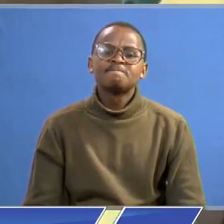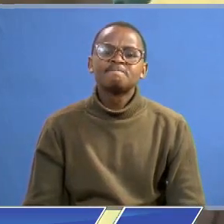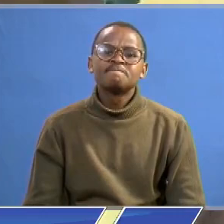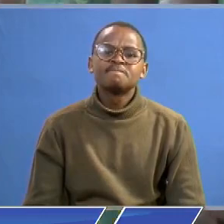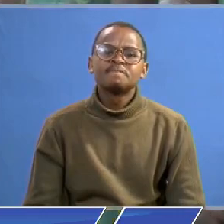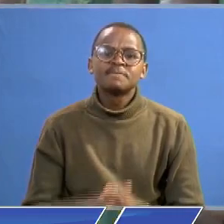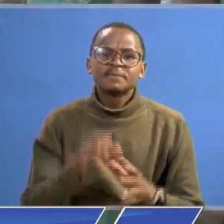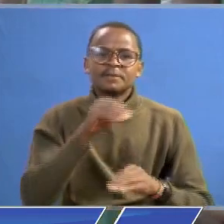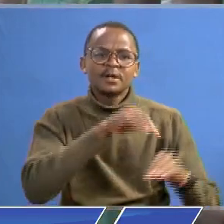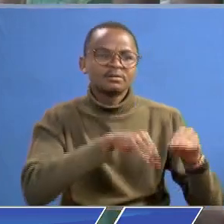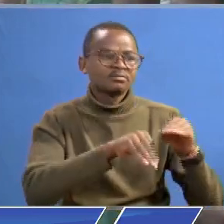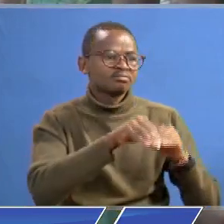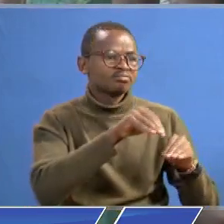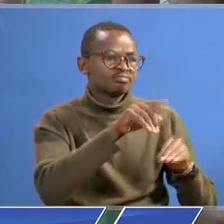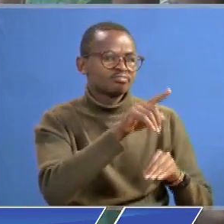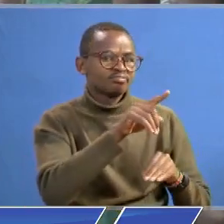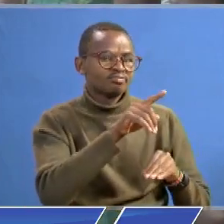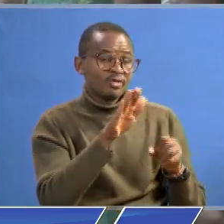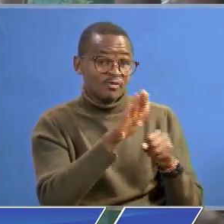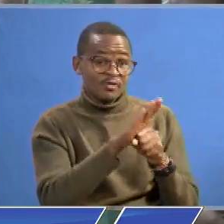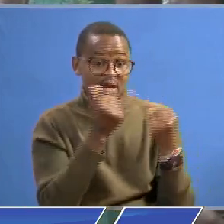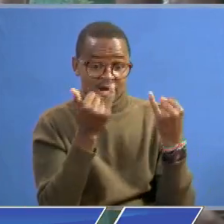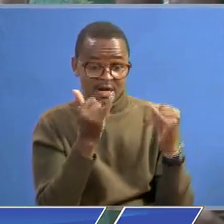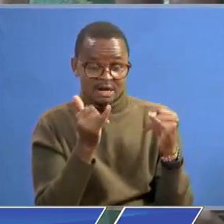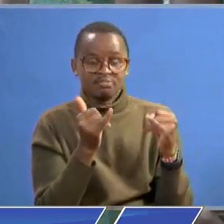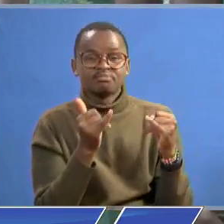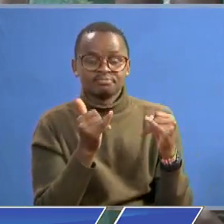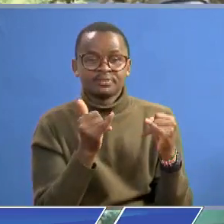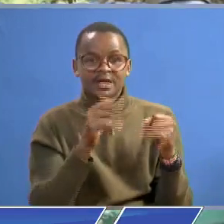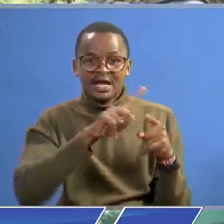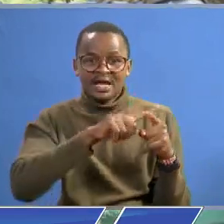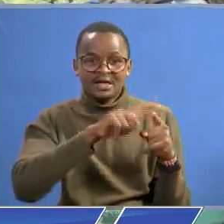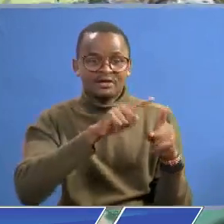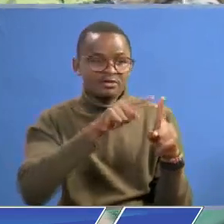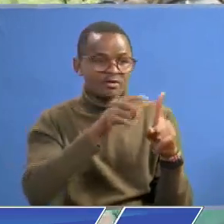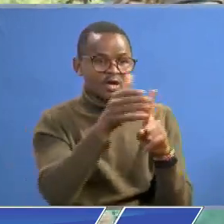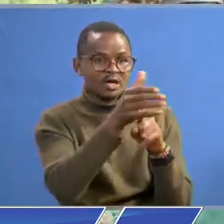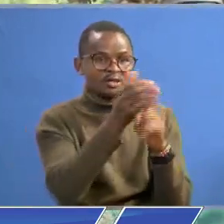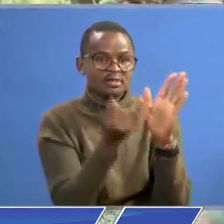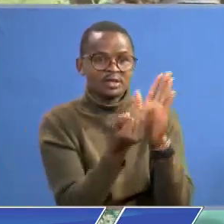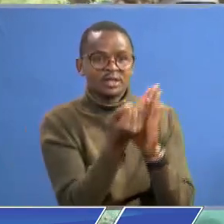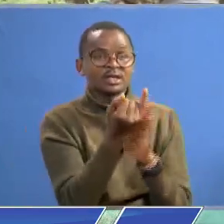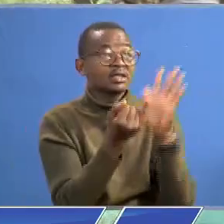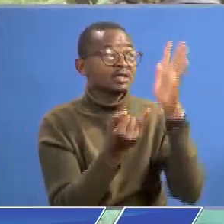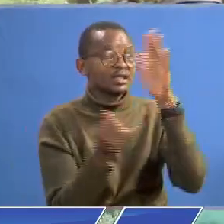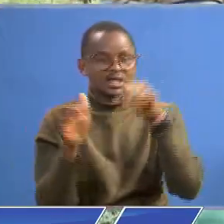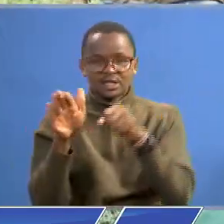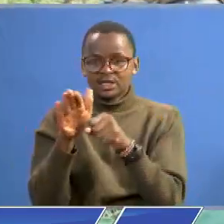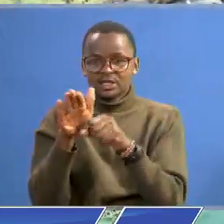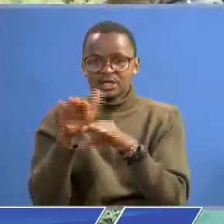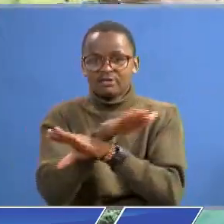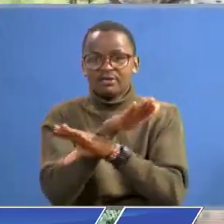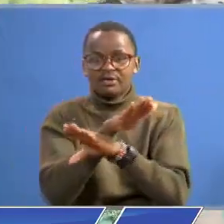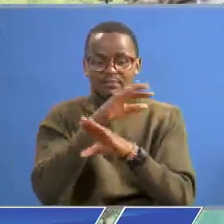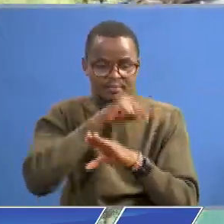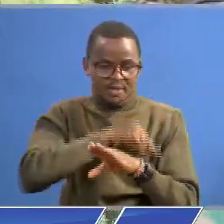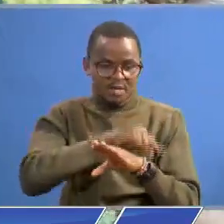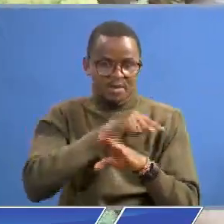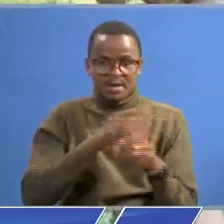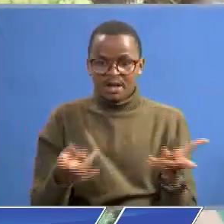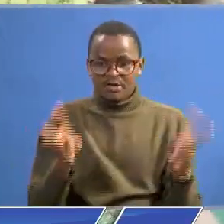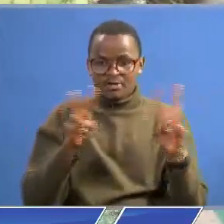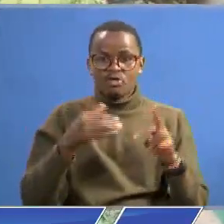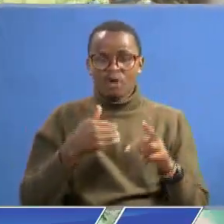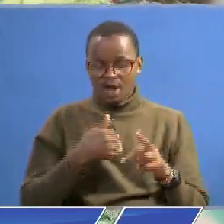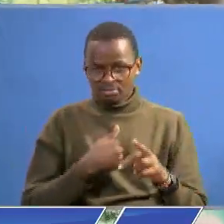Besides planting indigenous trees, fruit trees are now being considered as an additional route to achieving increased tree cover, with the benefit of extra value that they stand